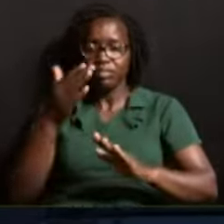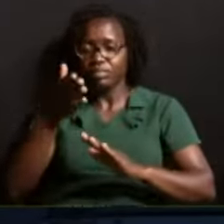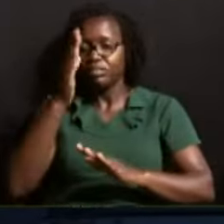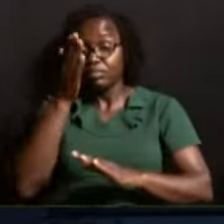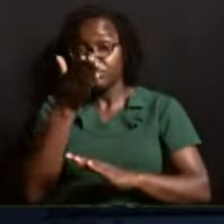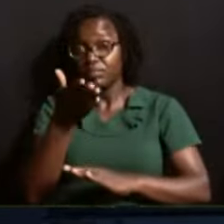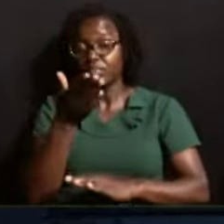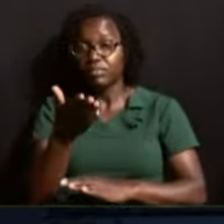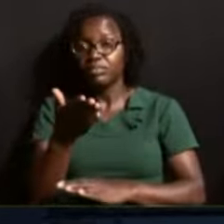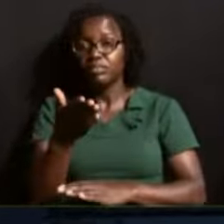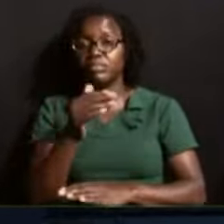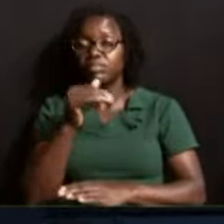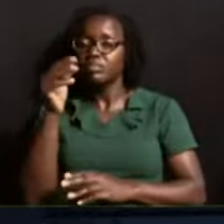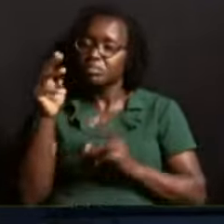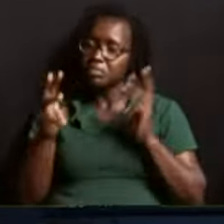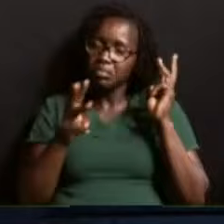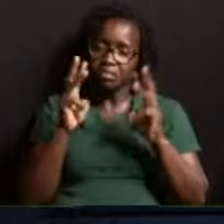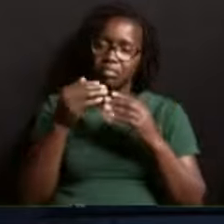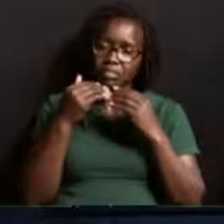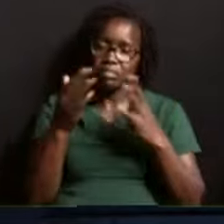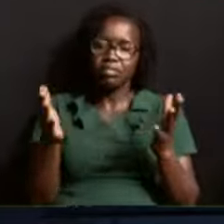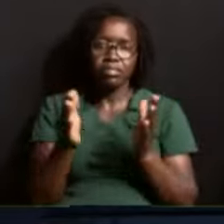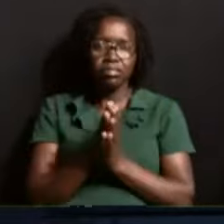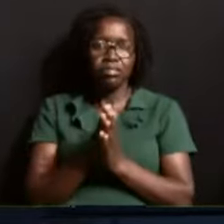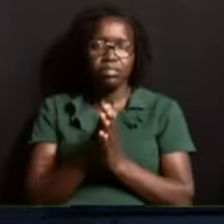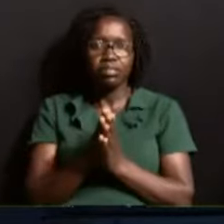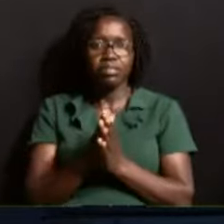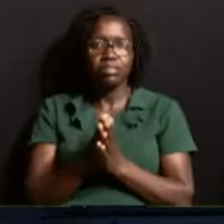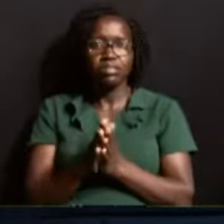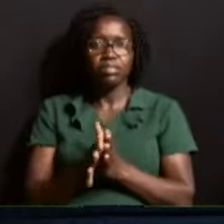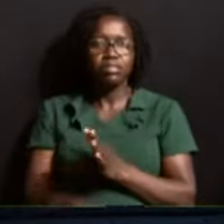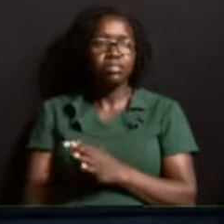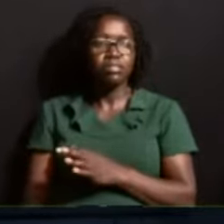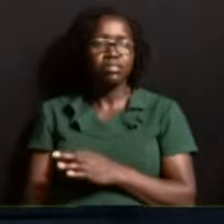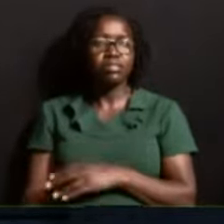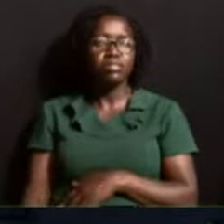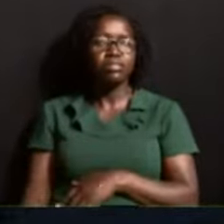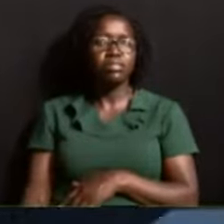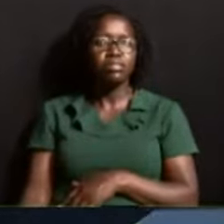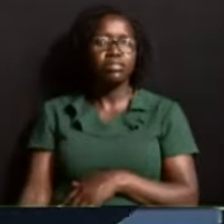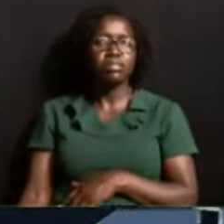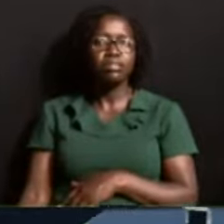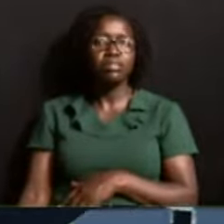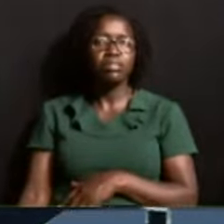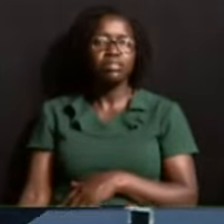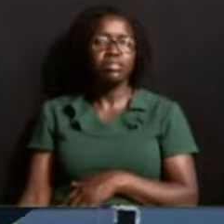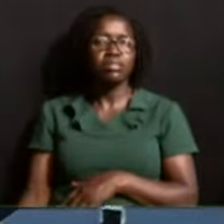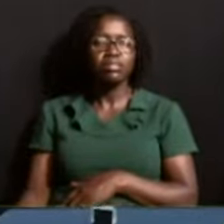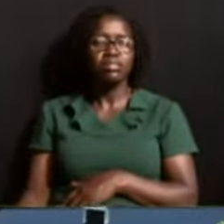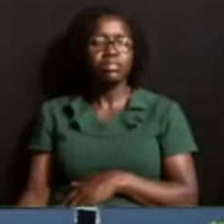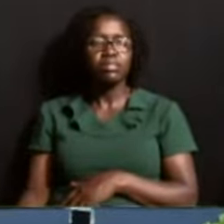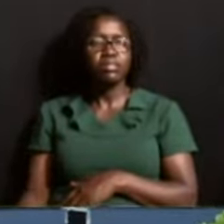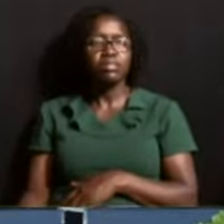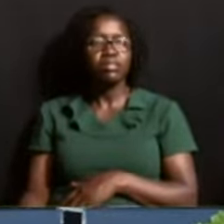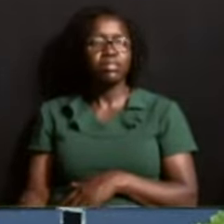is no need to worry about anything. This is the reason why Jesus could sleep in